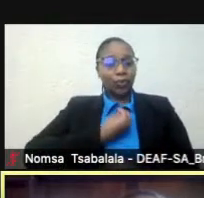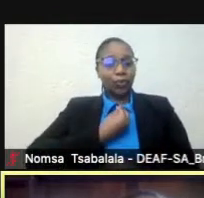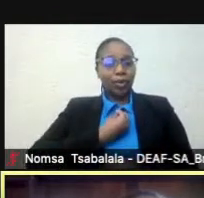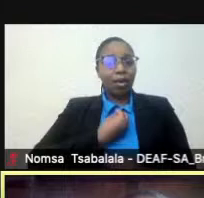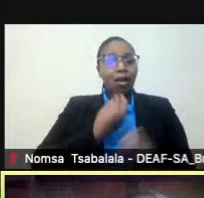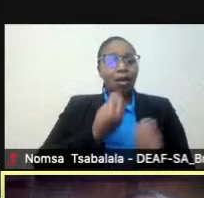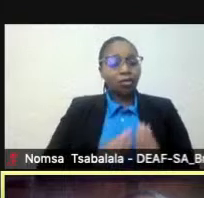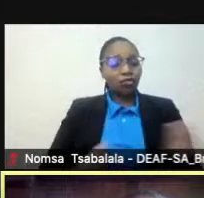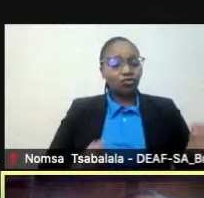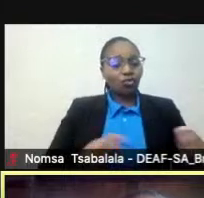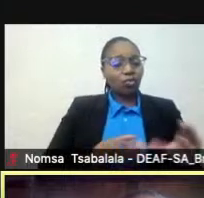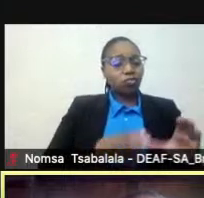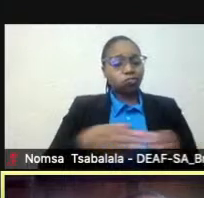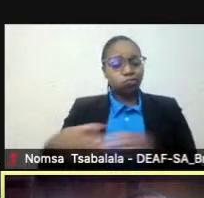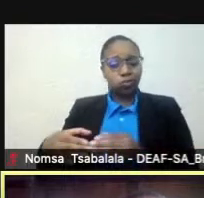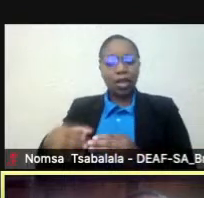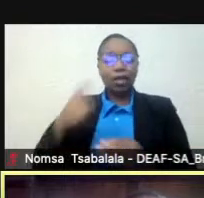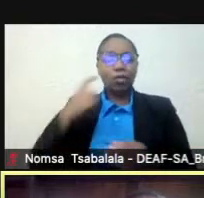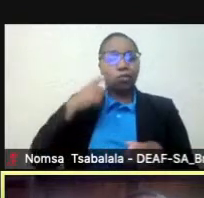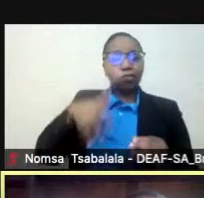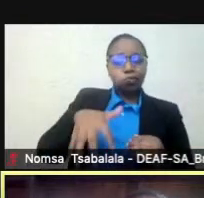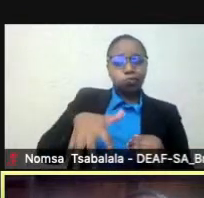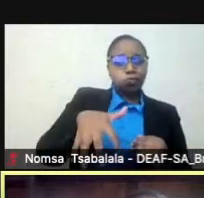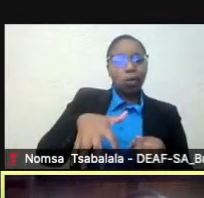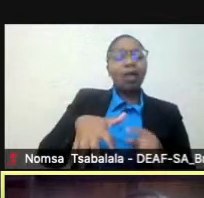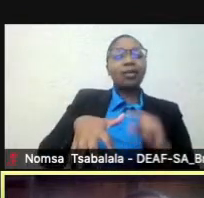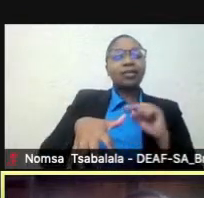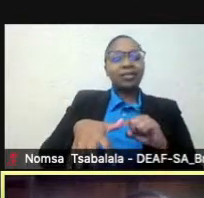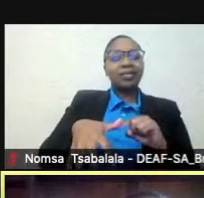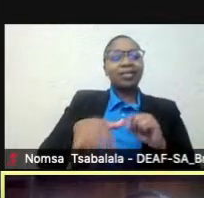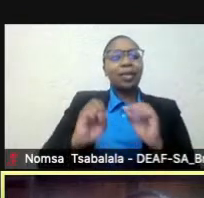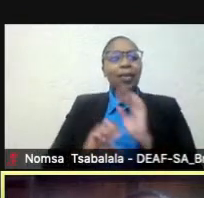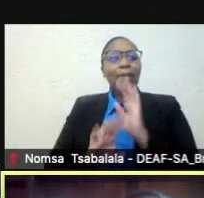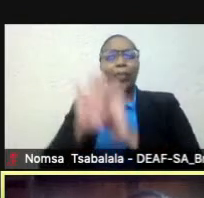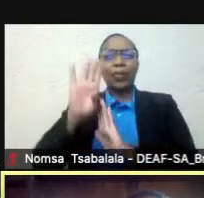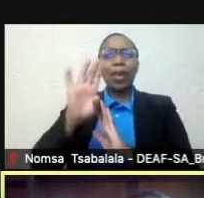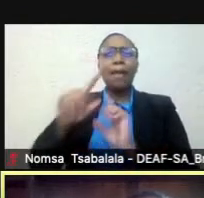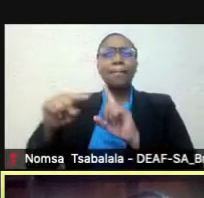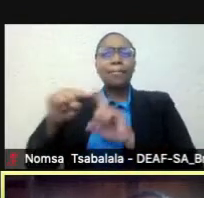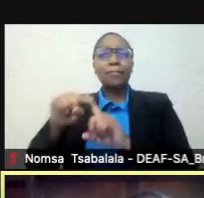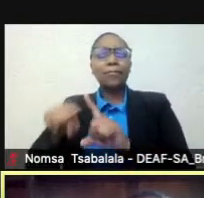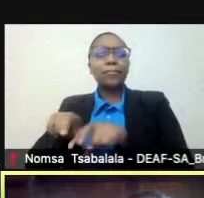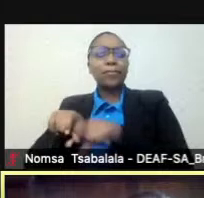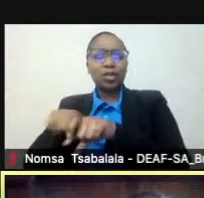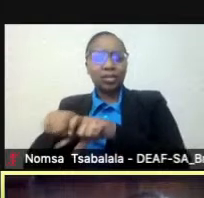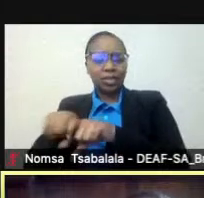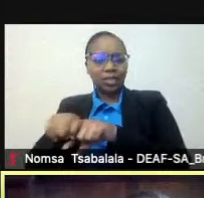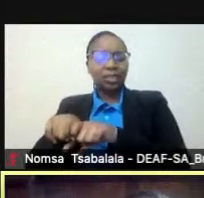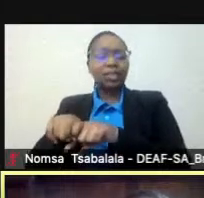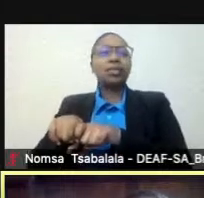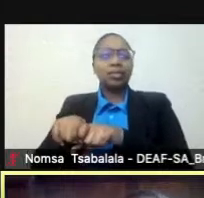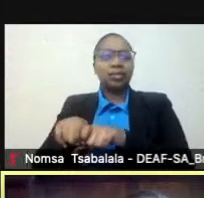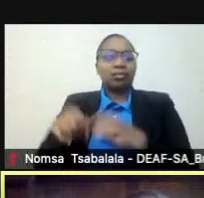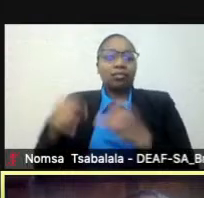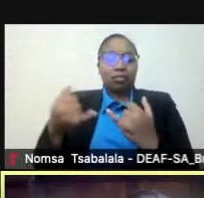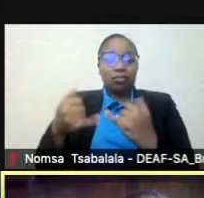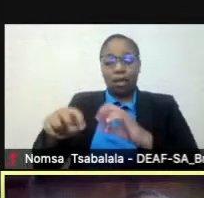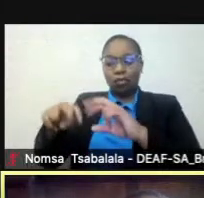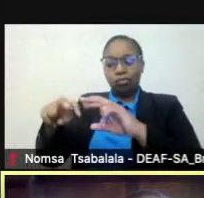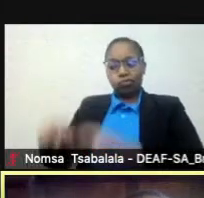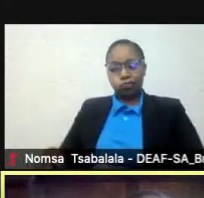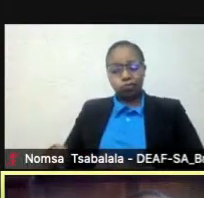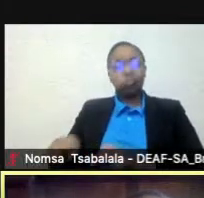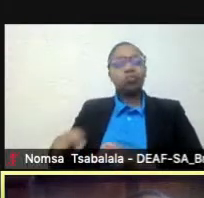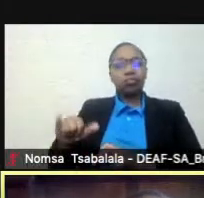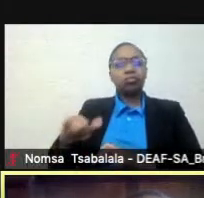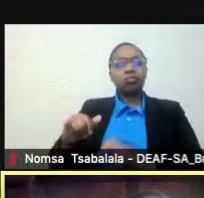as pregnant women having increased infection is currently being investigated. We are